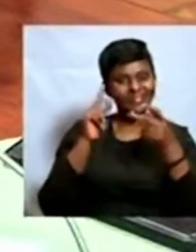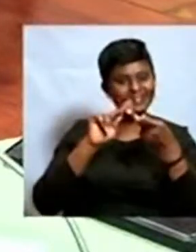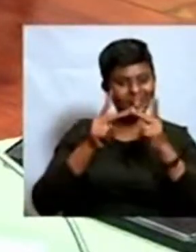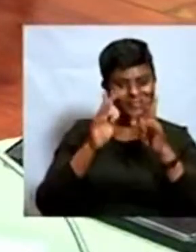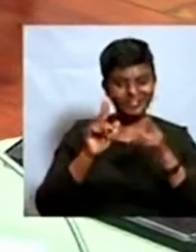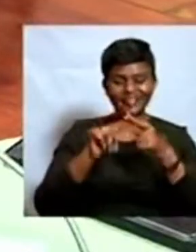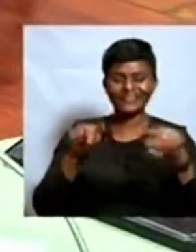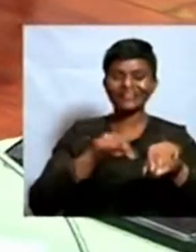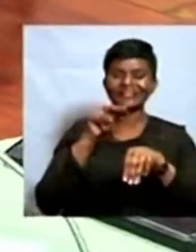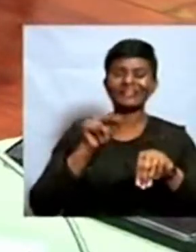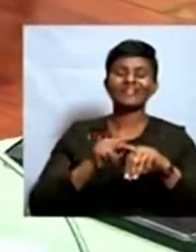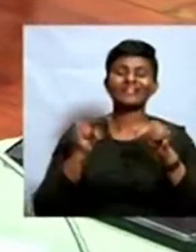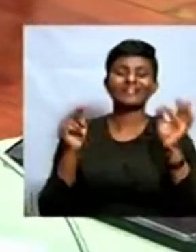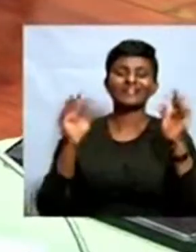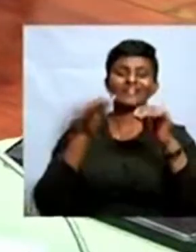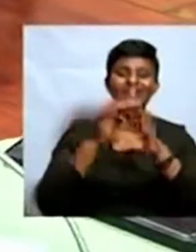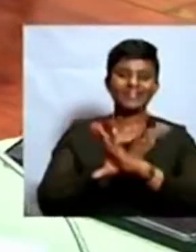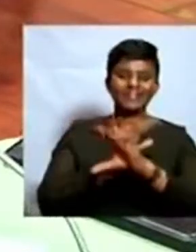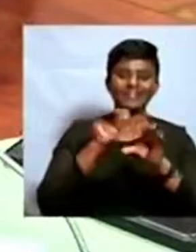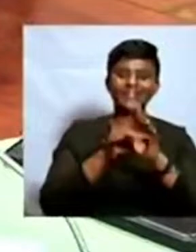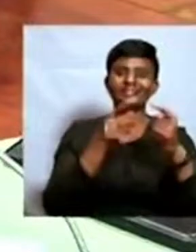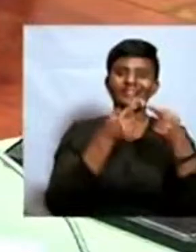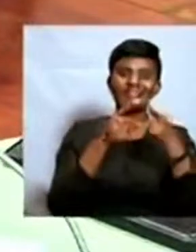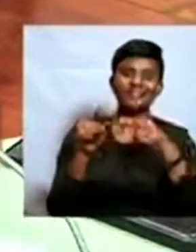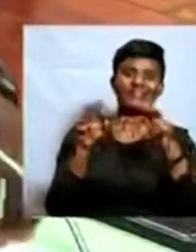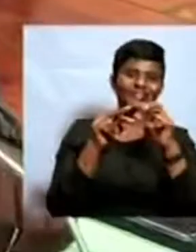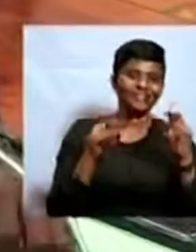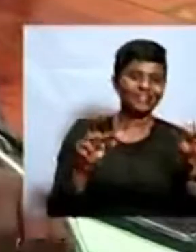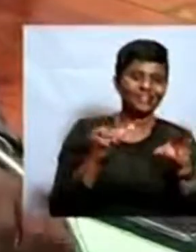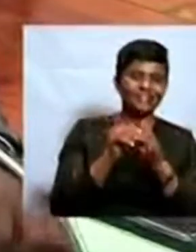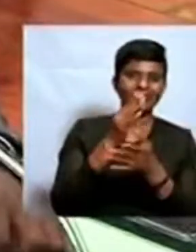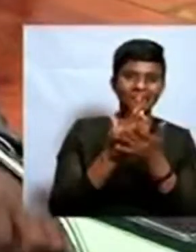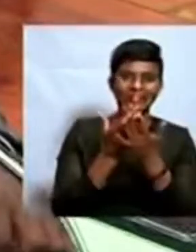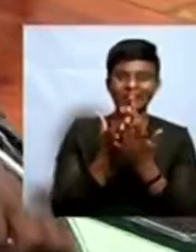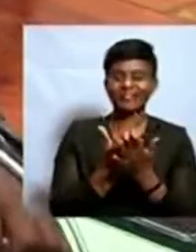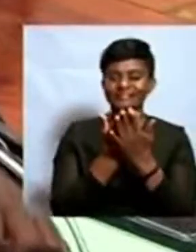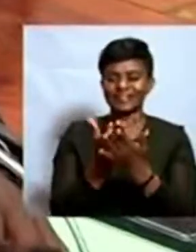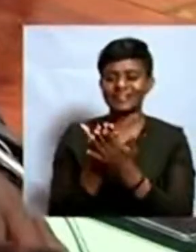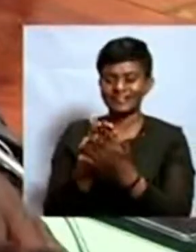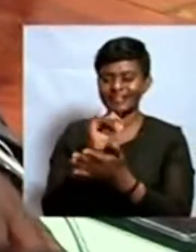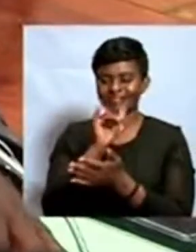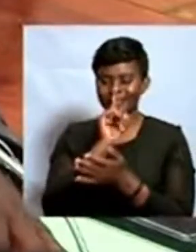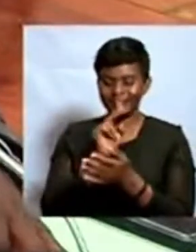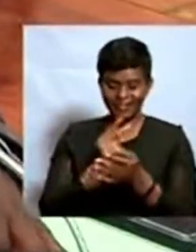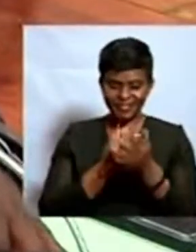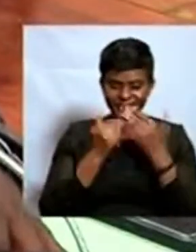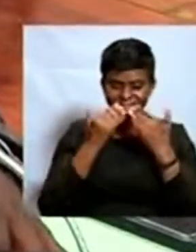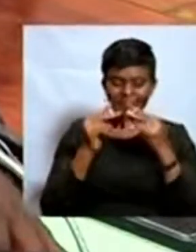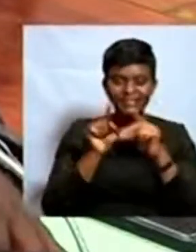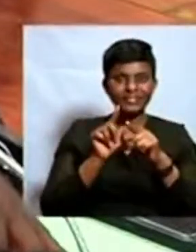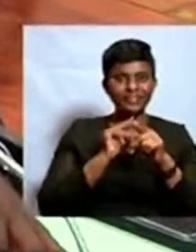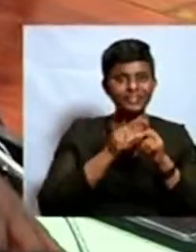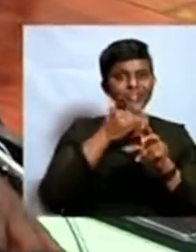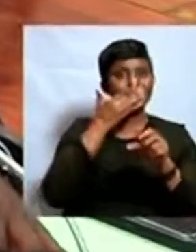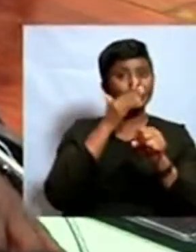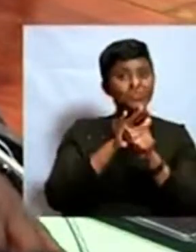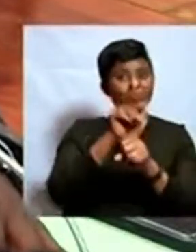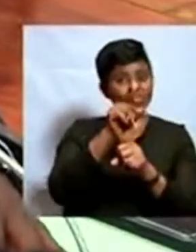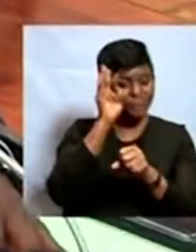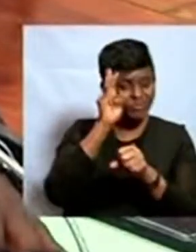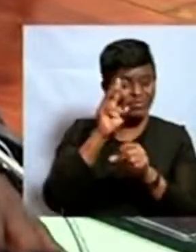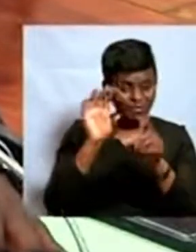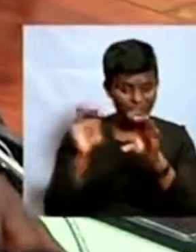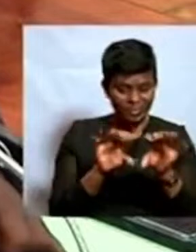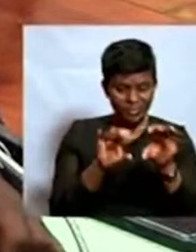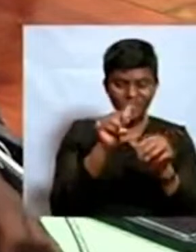the National Assembly of Zambia in many researches and submissions. We are extremely grateful, and we would like to assure you that we'll do